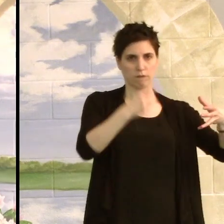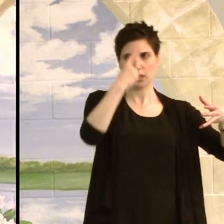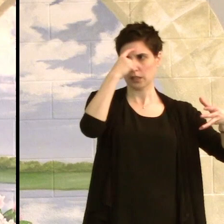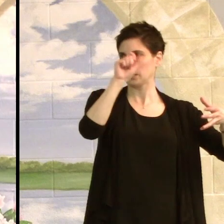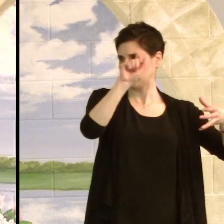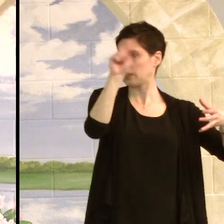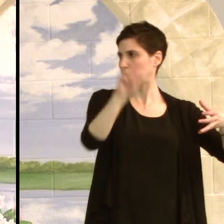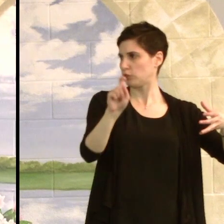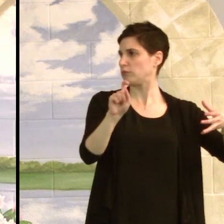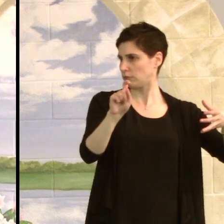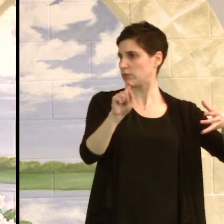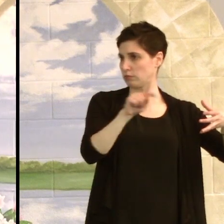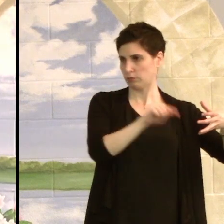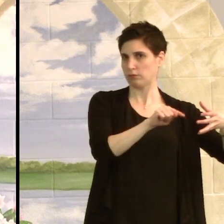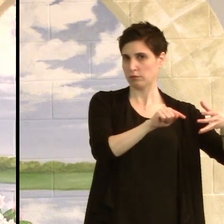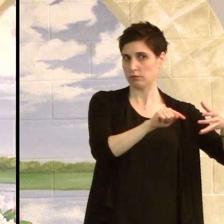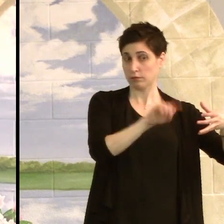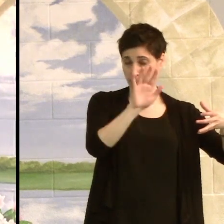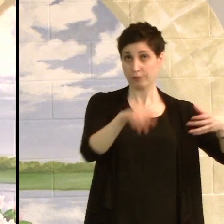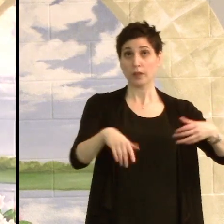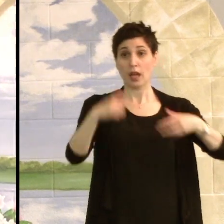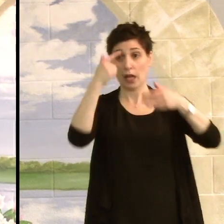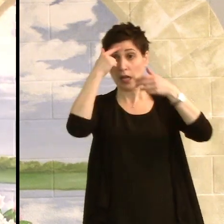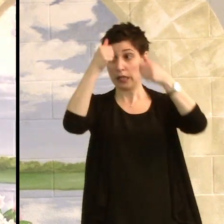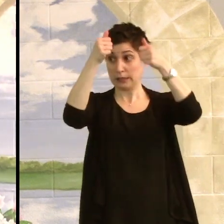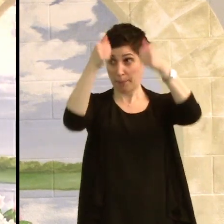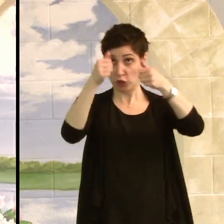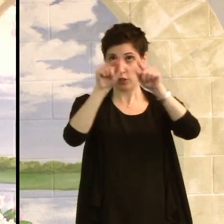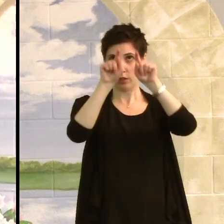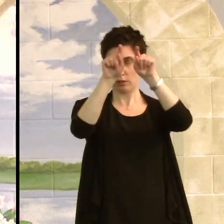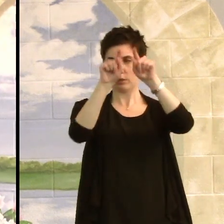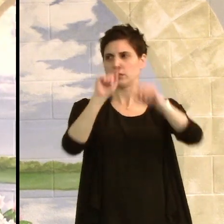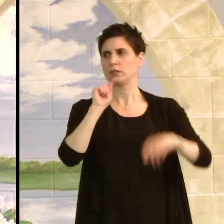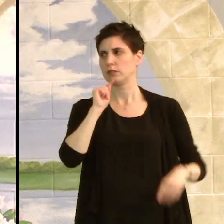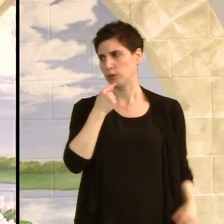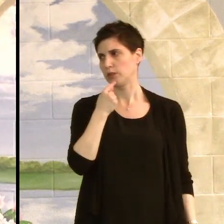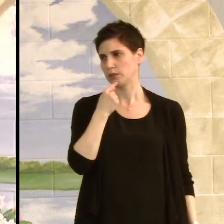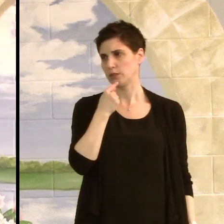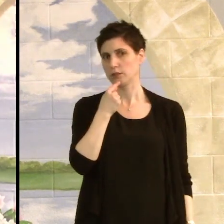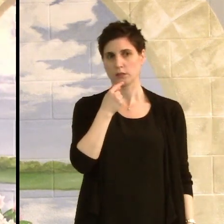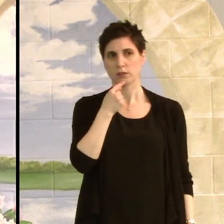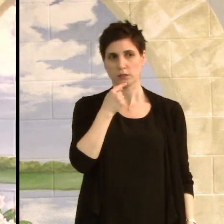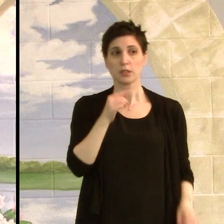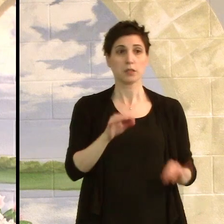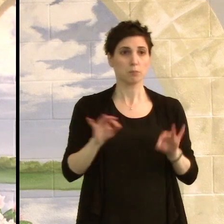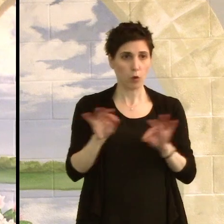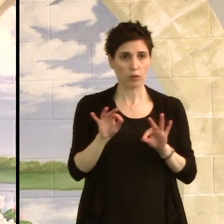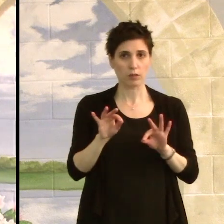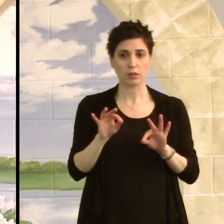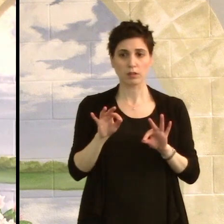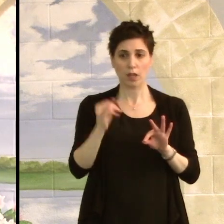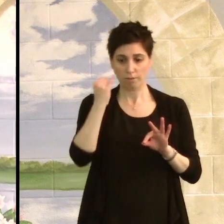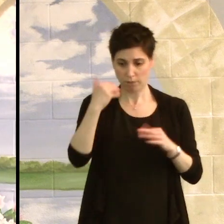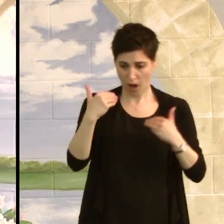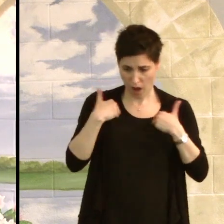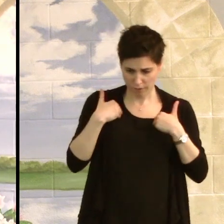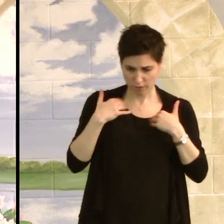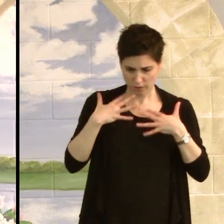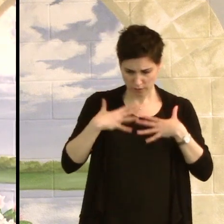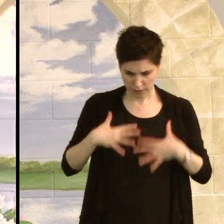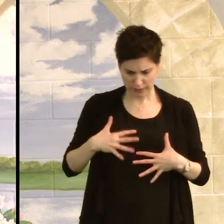Conditions that involve dementia are serious, and they need to be diagnosed by a doctor or a